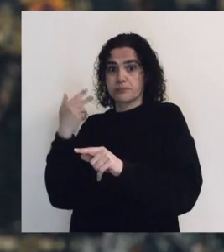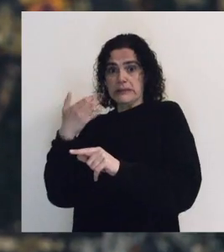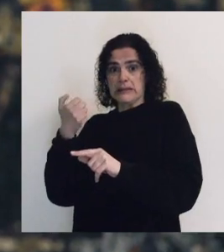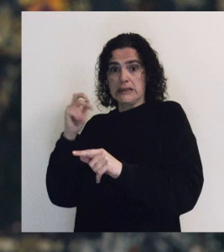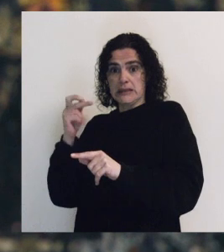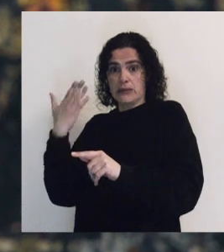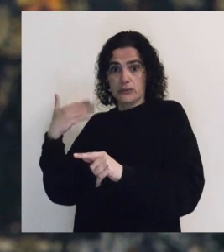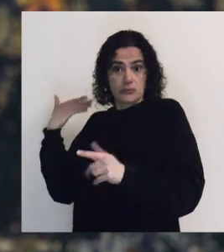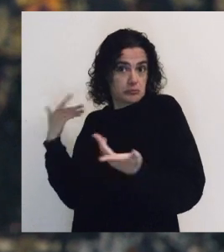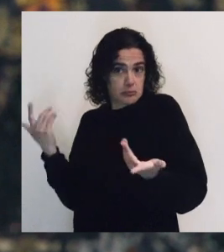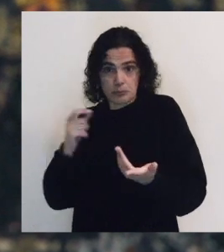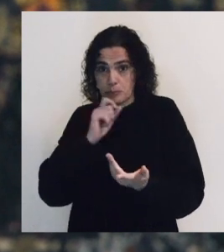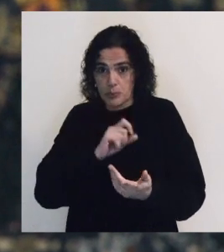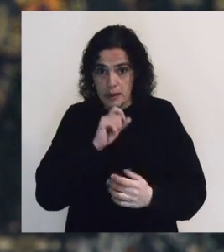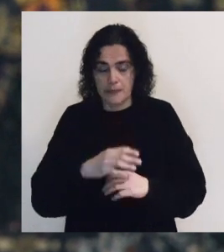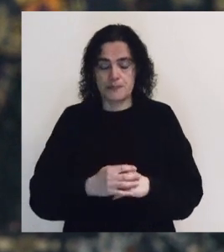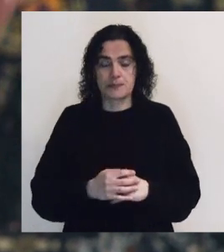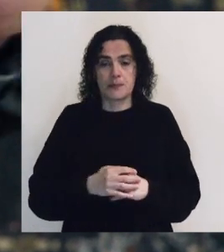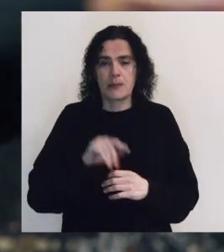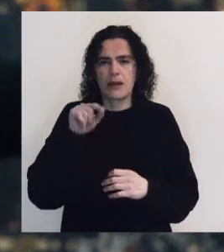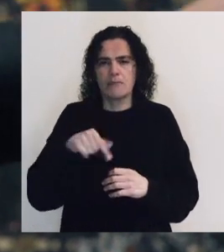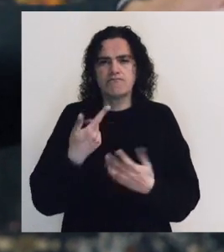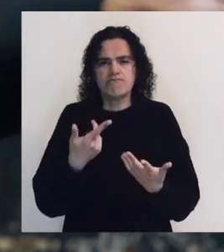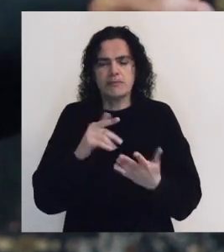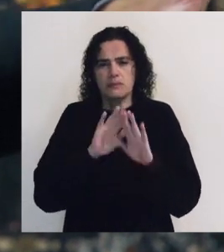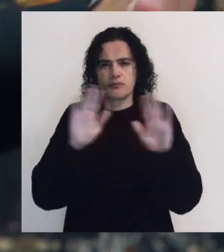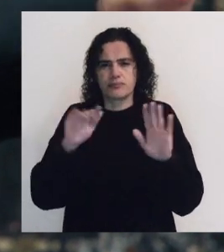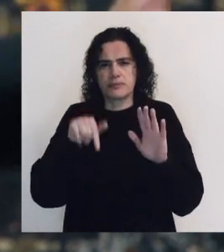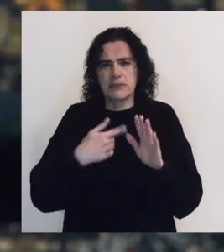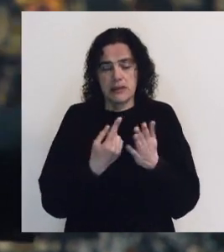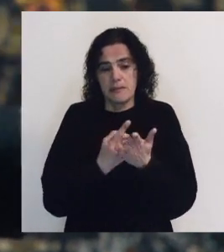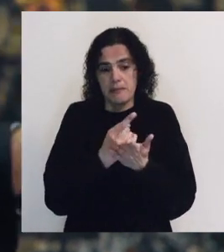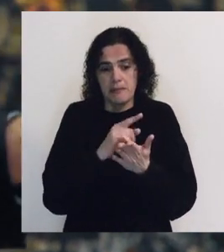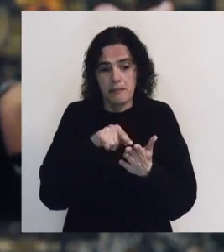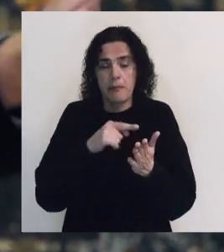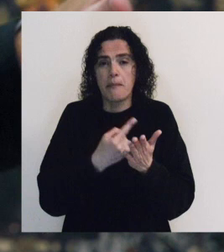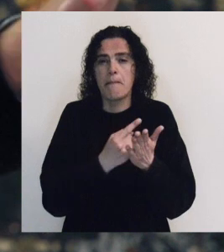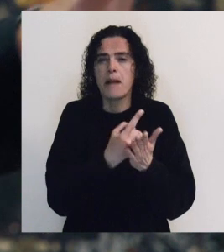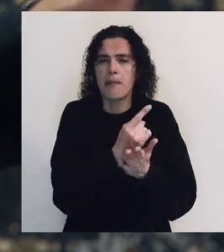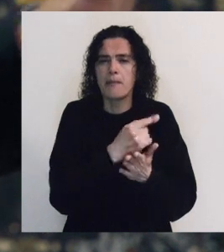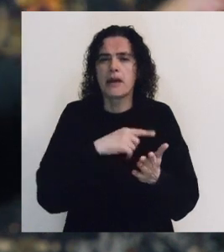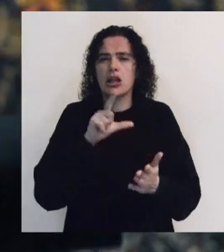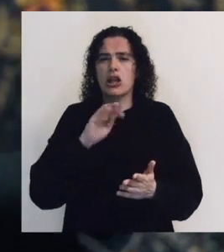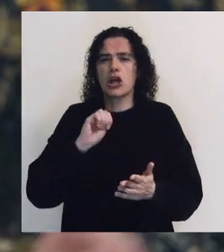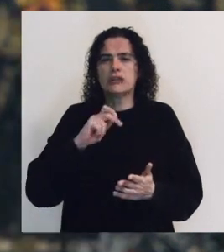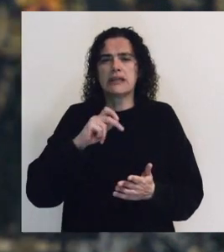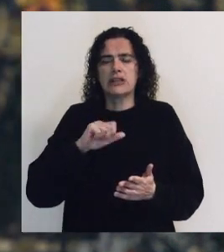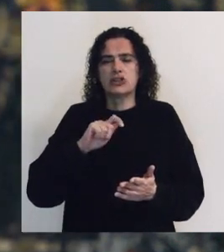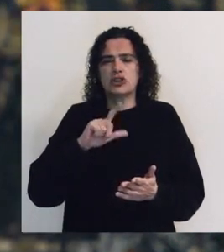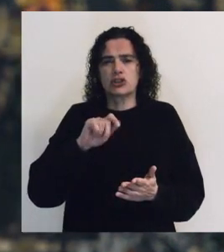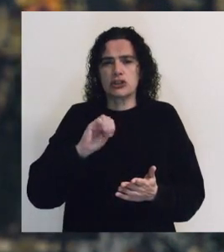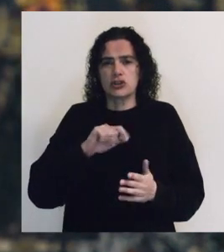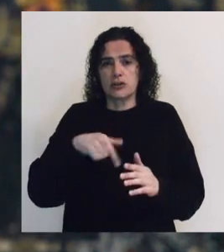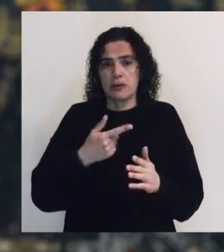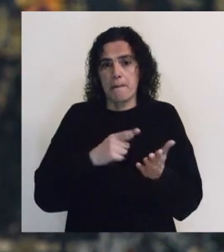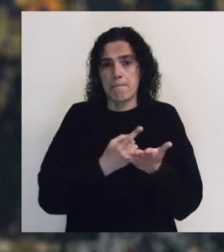it 50 years ago. So the underlayer of Cerberus is a map of Los Angeles.